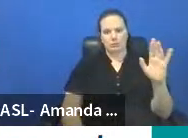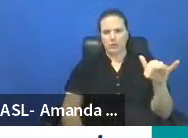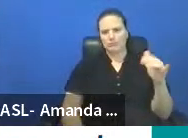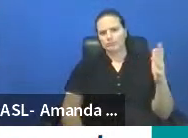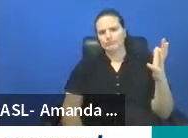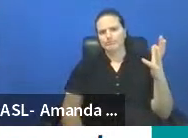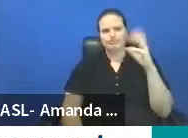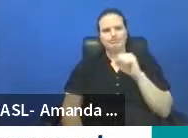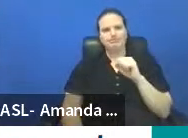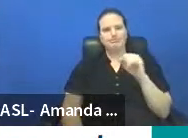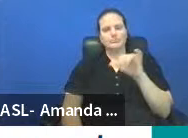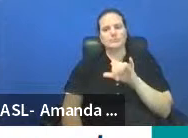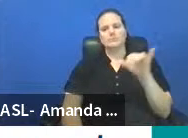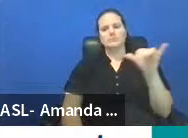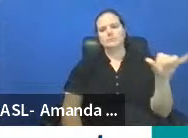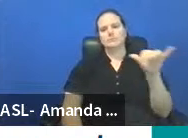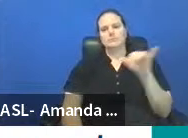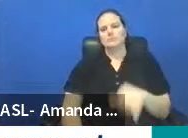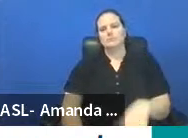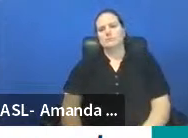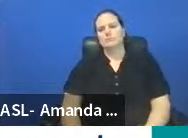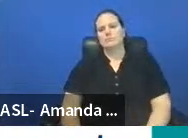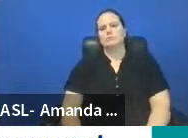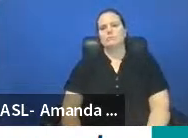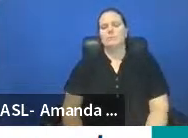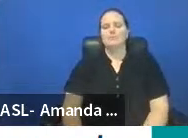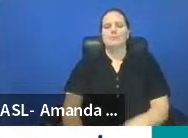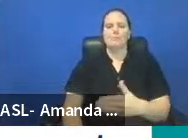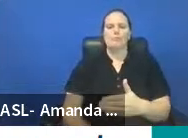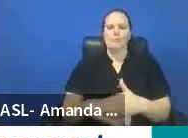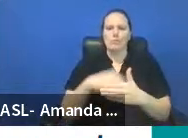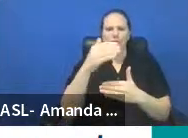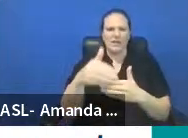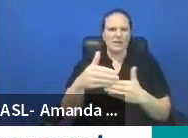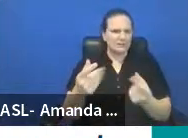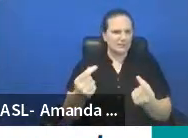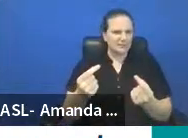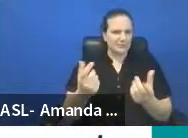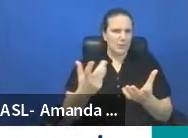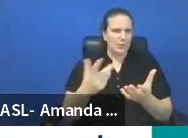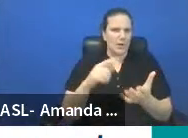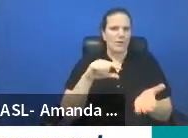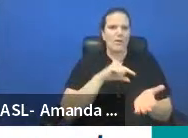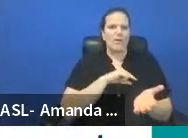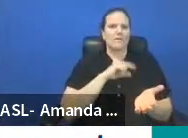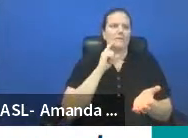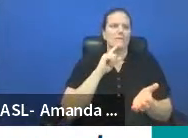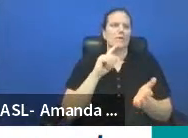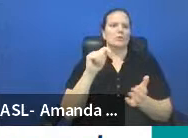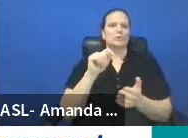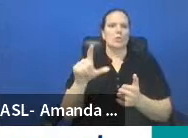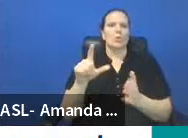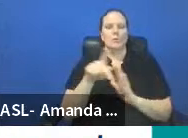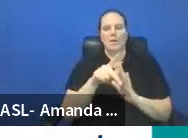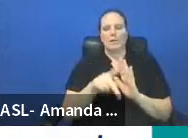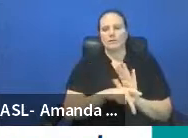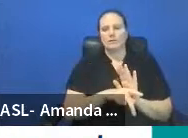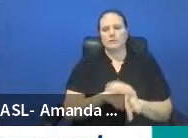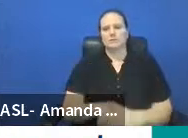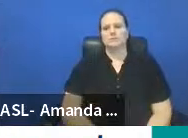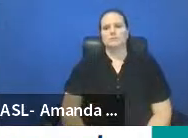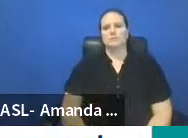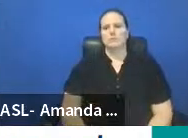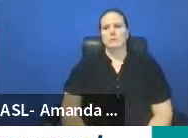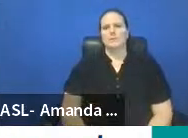similar. And then a logical next question is, what qualifies as a toll policy? So here you can